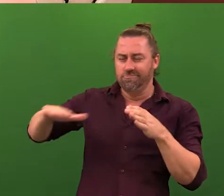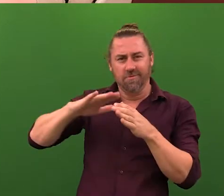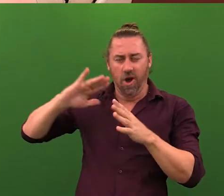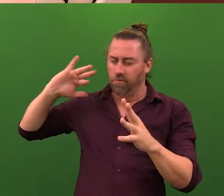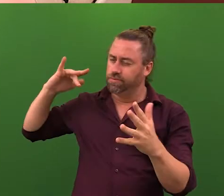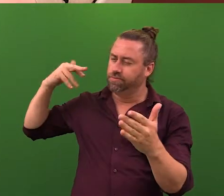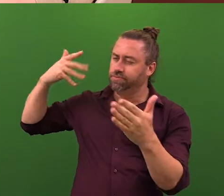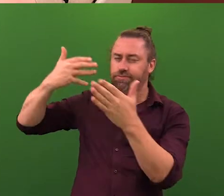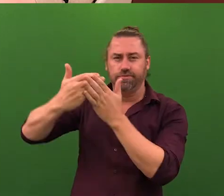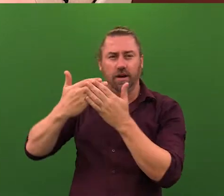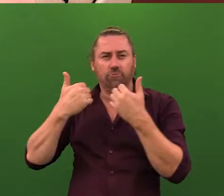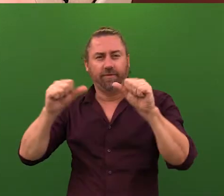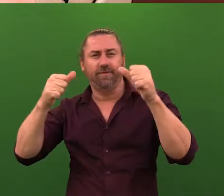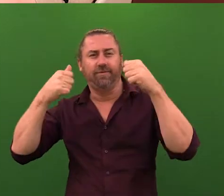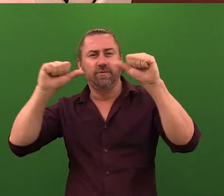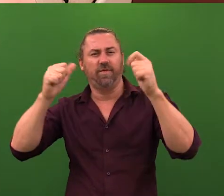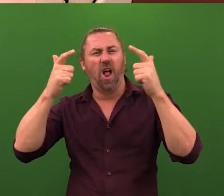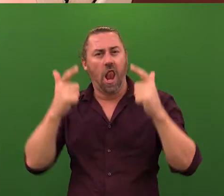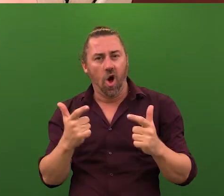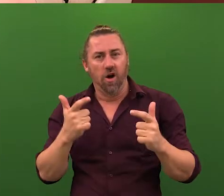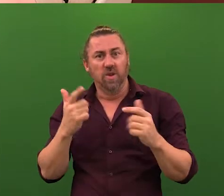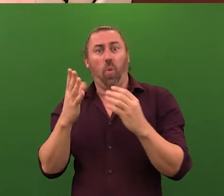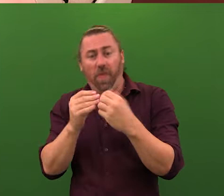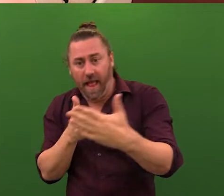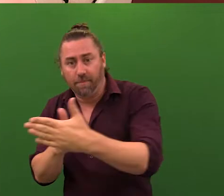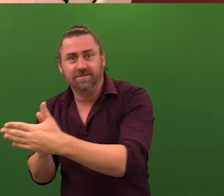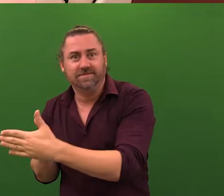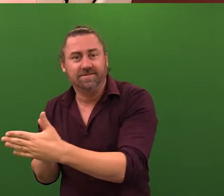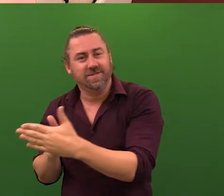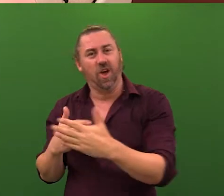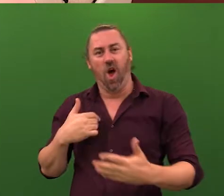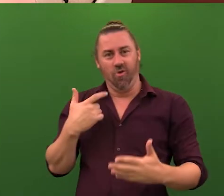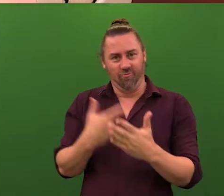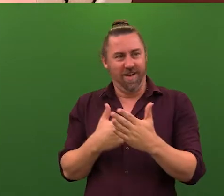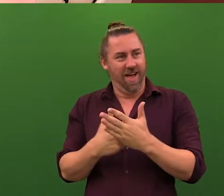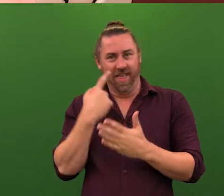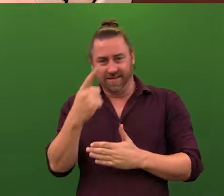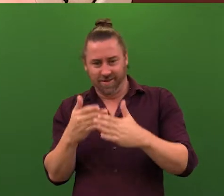come, and looking at where we are now. So I guess Boundless is